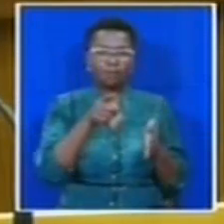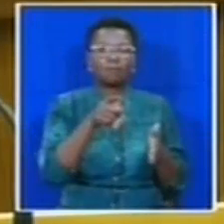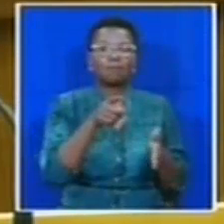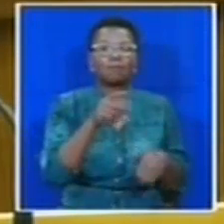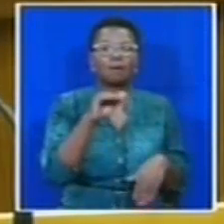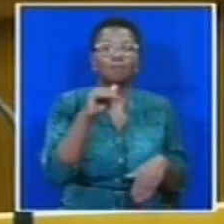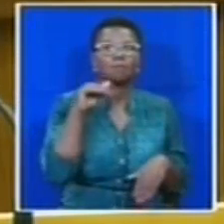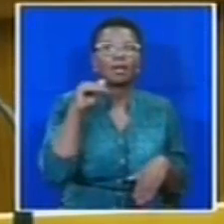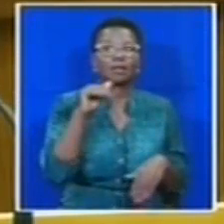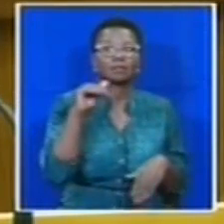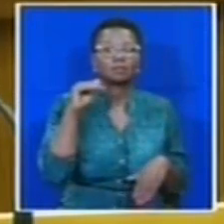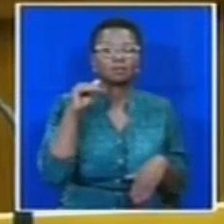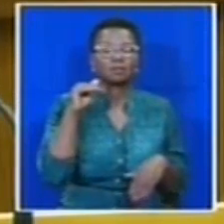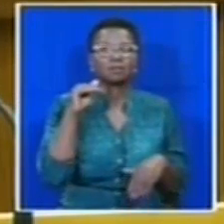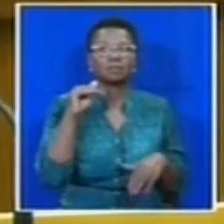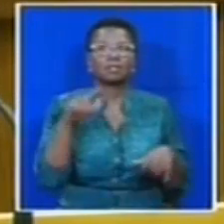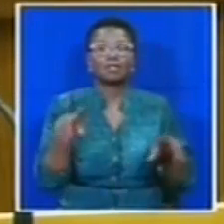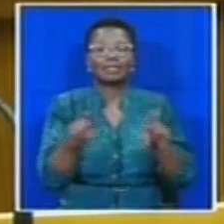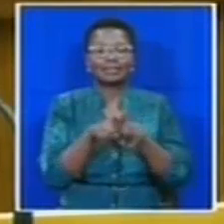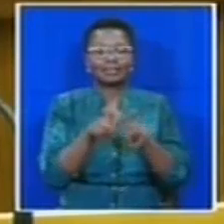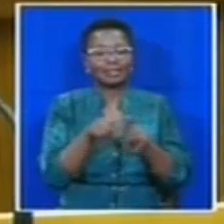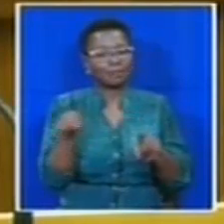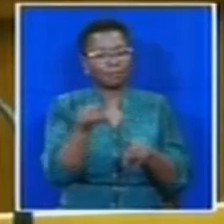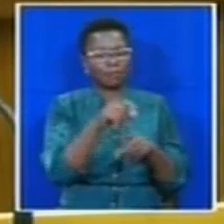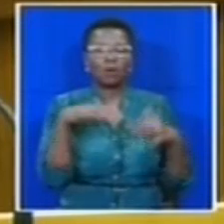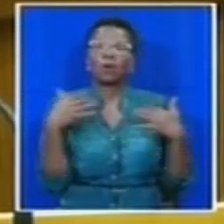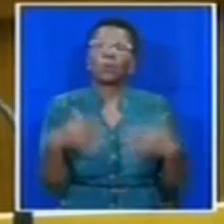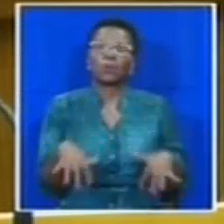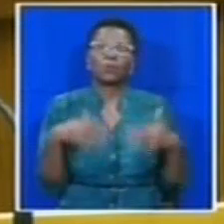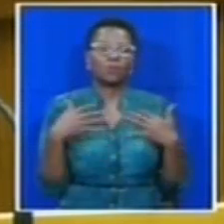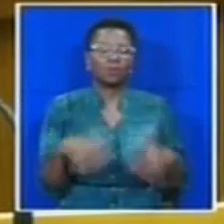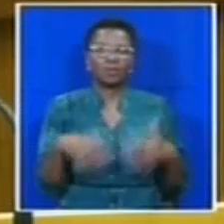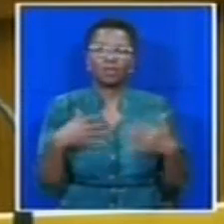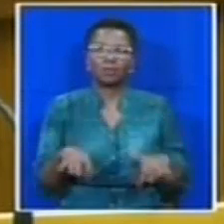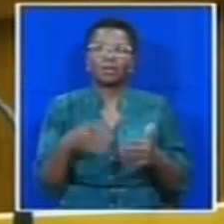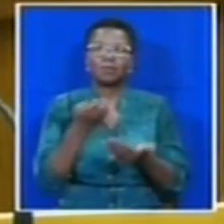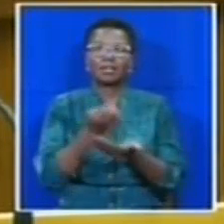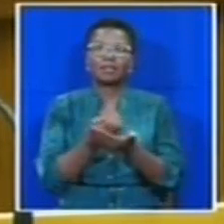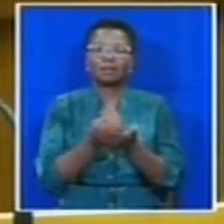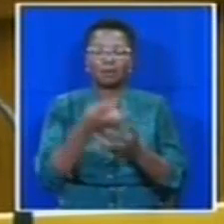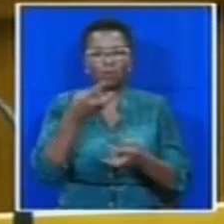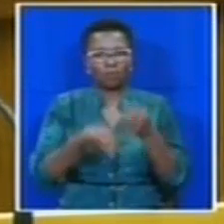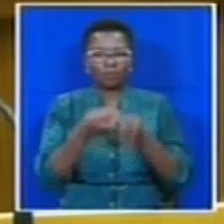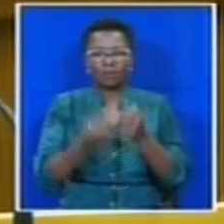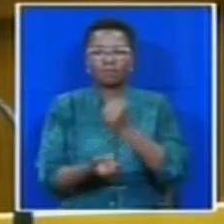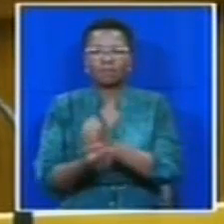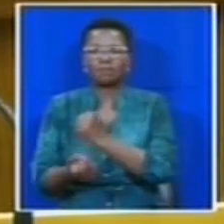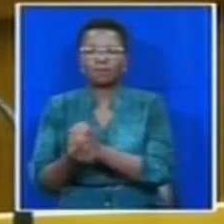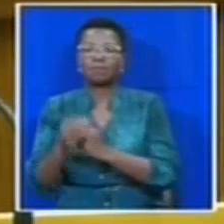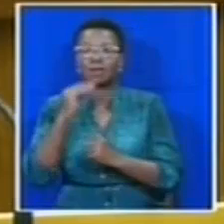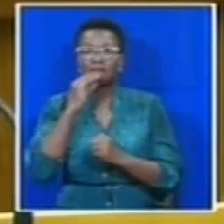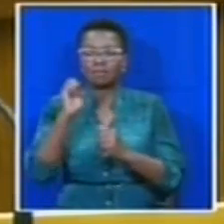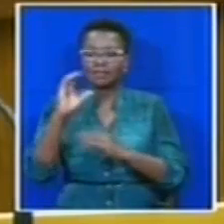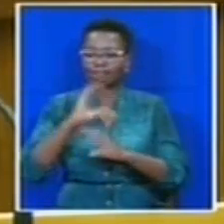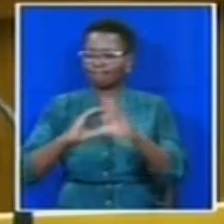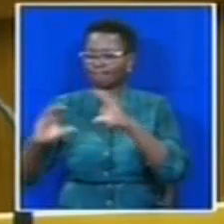financial institutions, which are essential in any modern economy. They are well placed to finance investment and enterprise